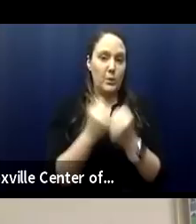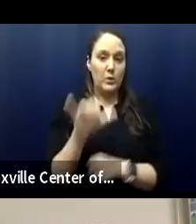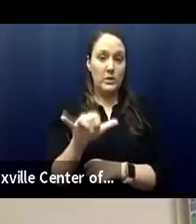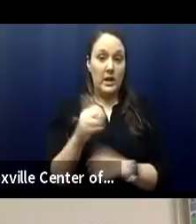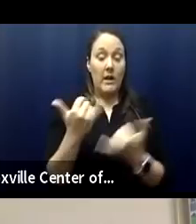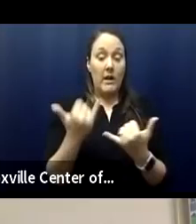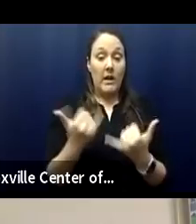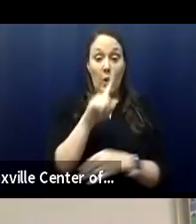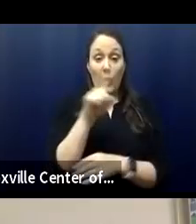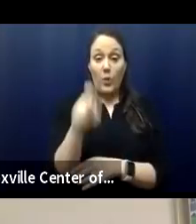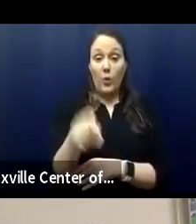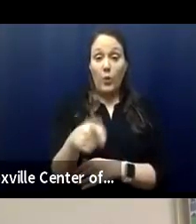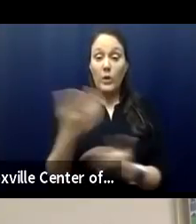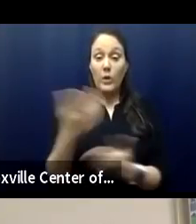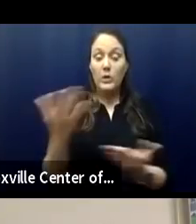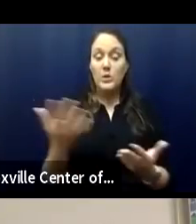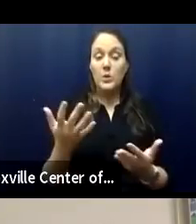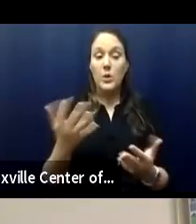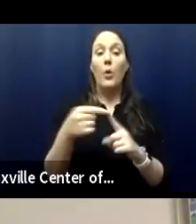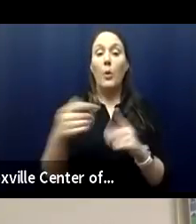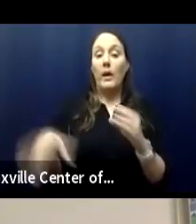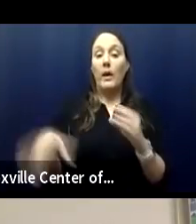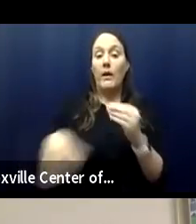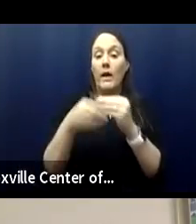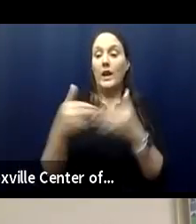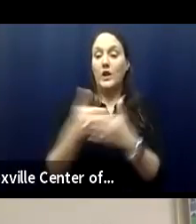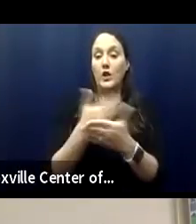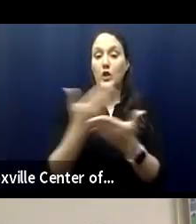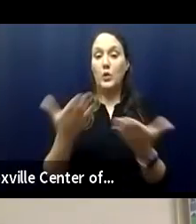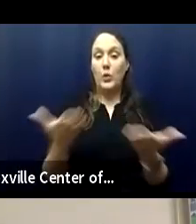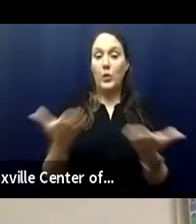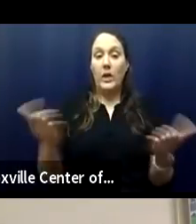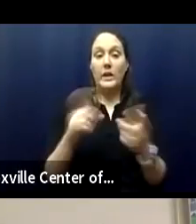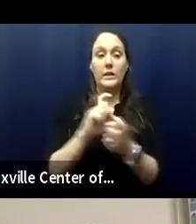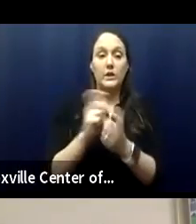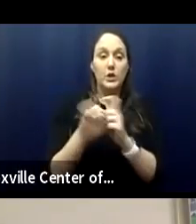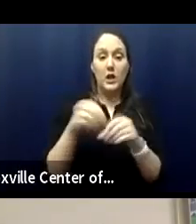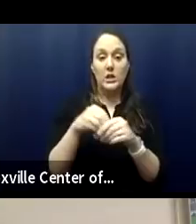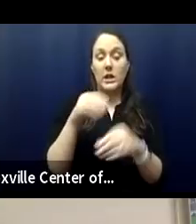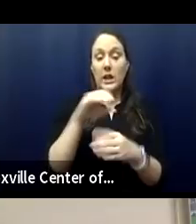add new things in the environment that are changes, then it has to